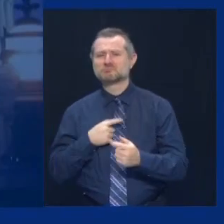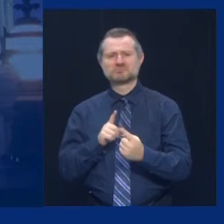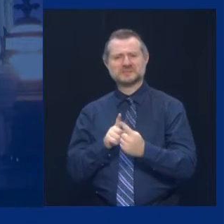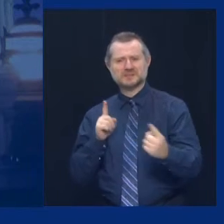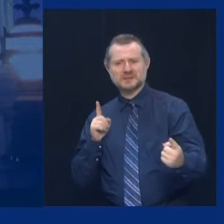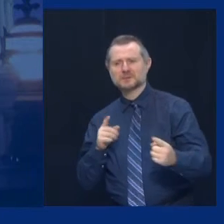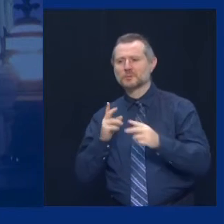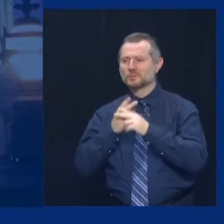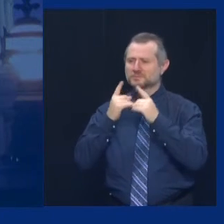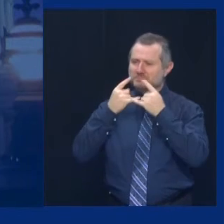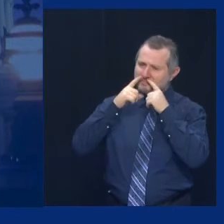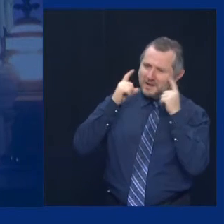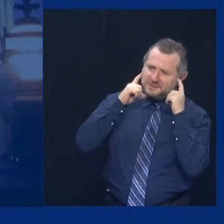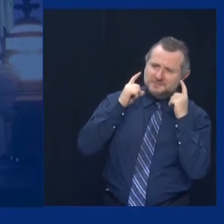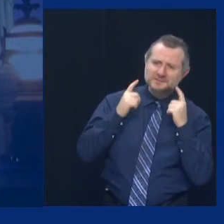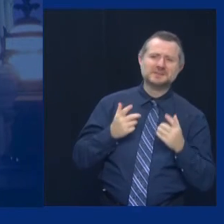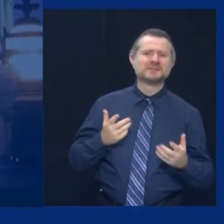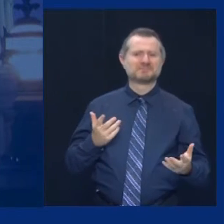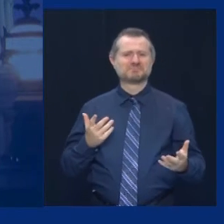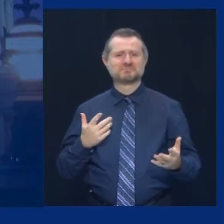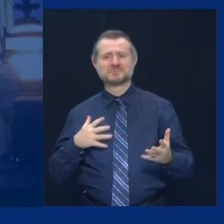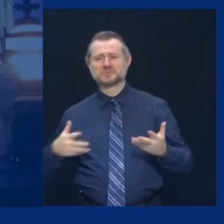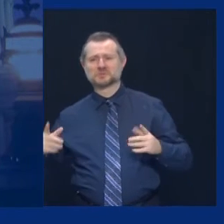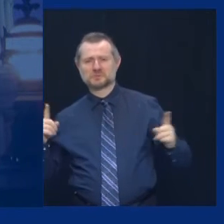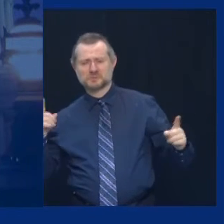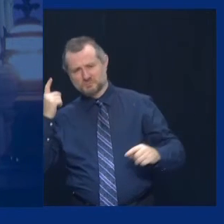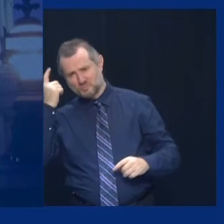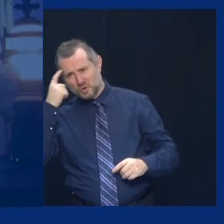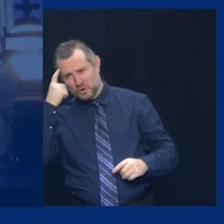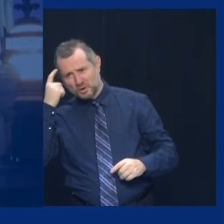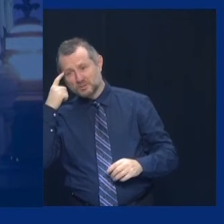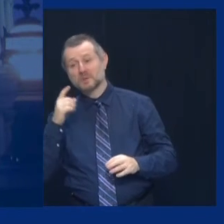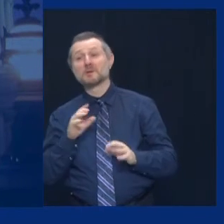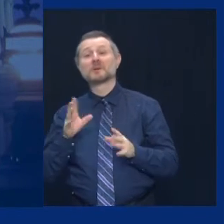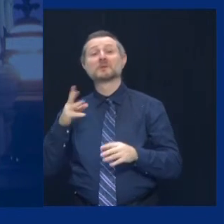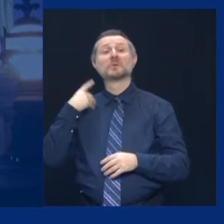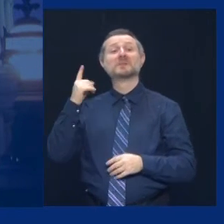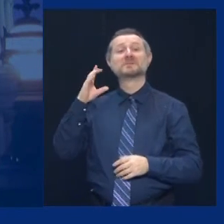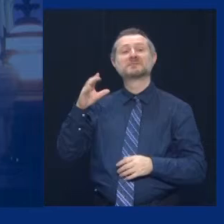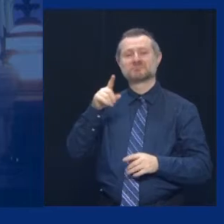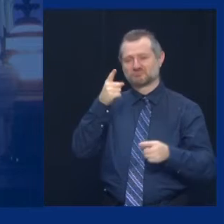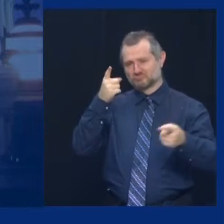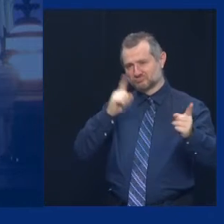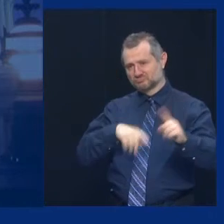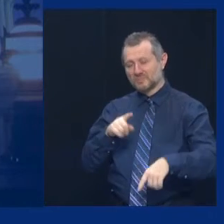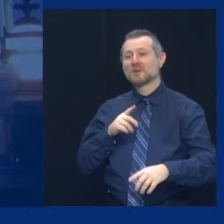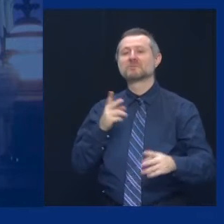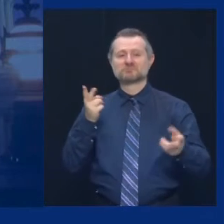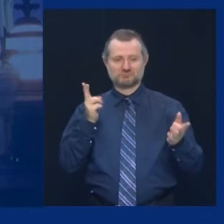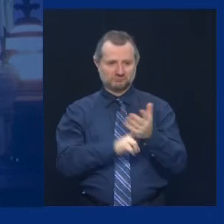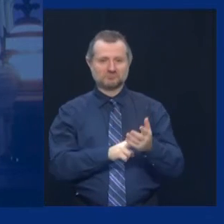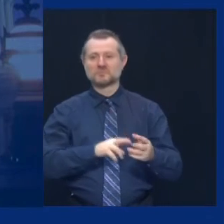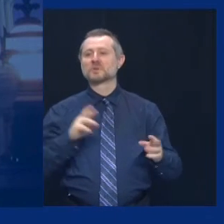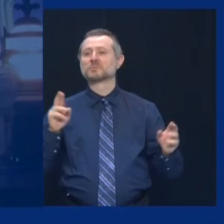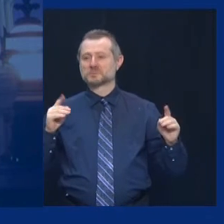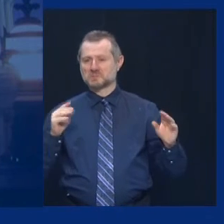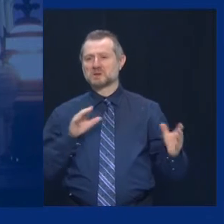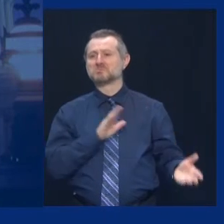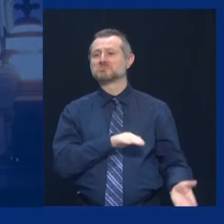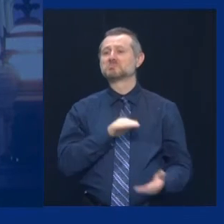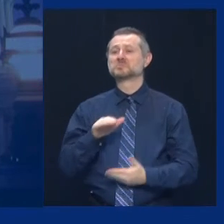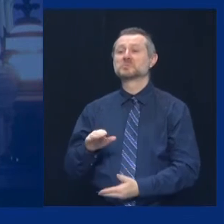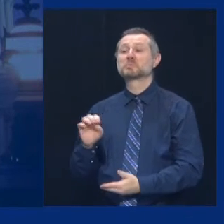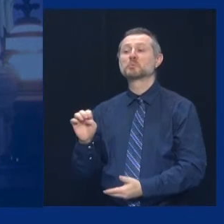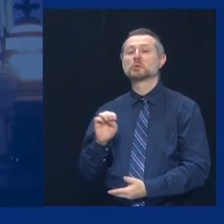smart, be smart. Washington made a deal on a financial package. It provides some emergency relief.